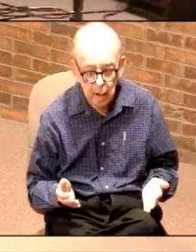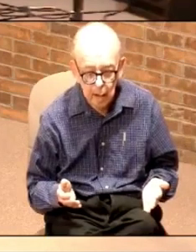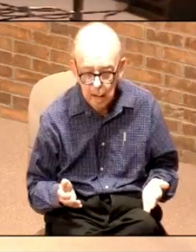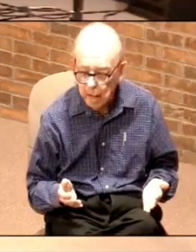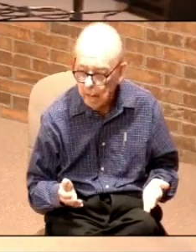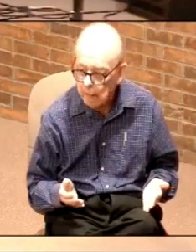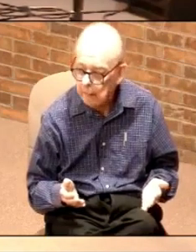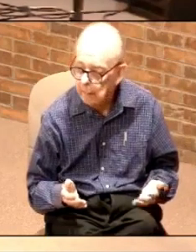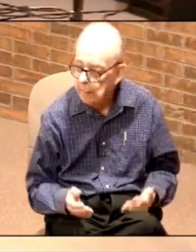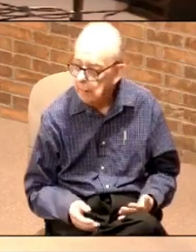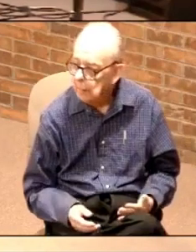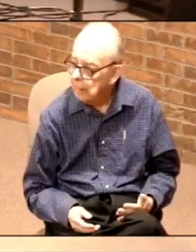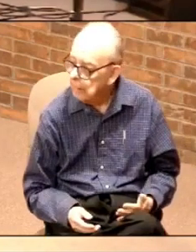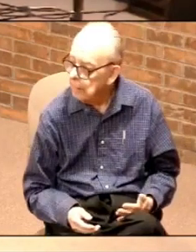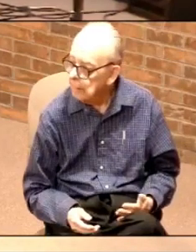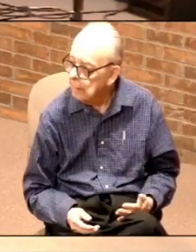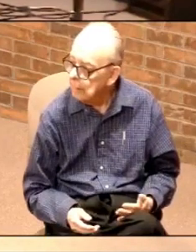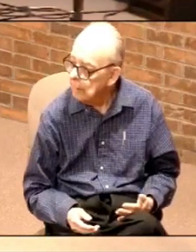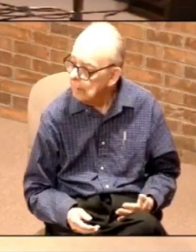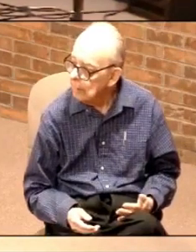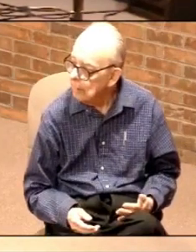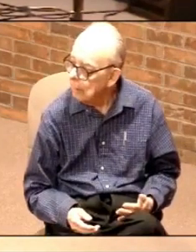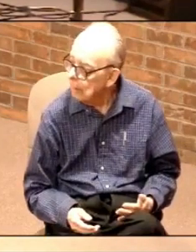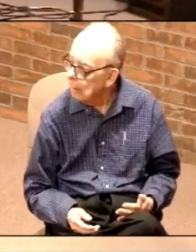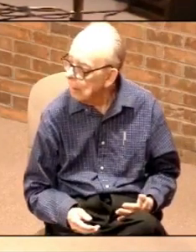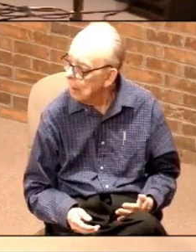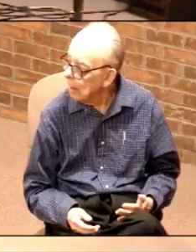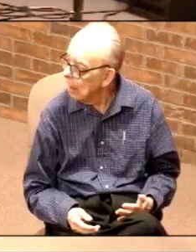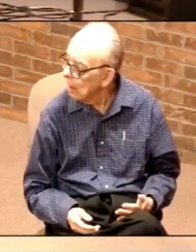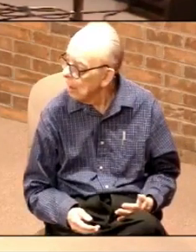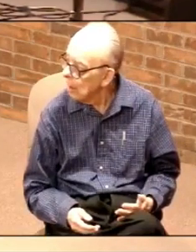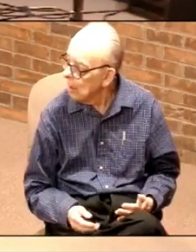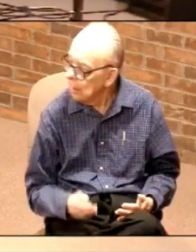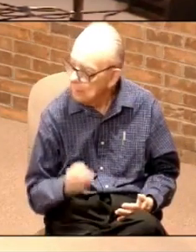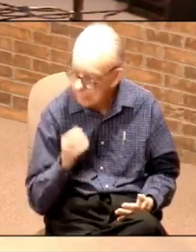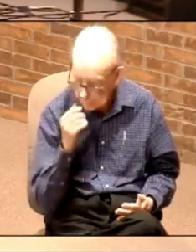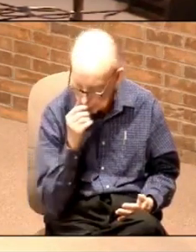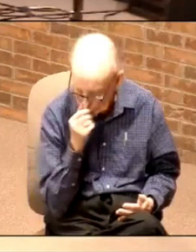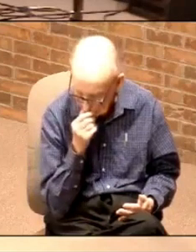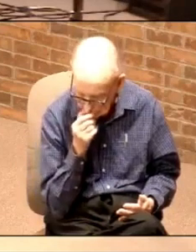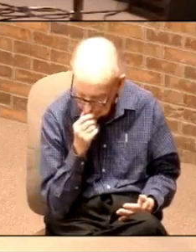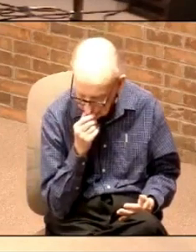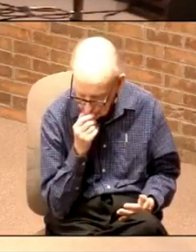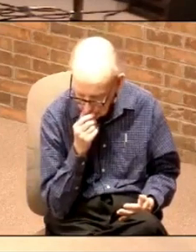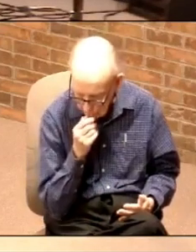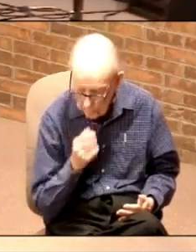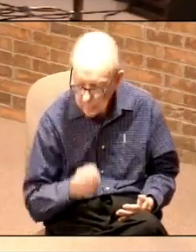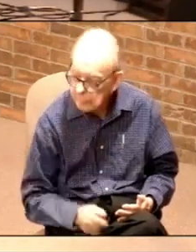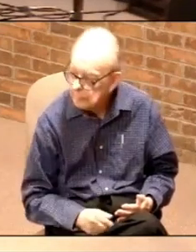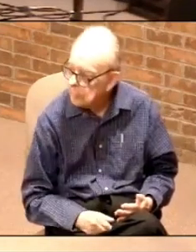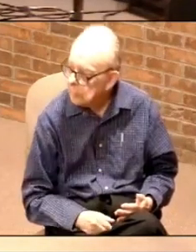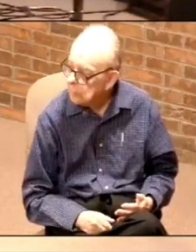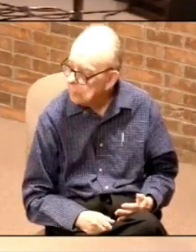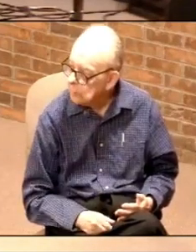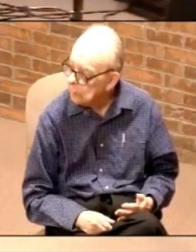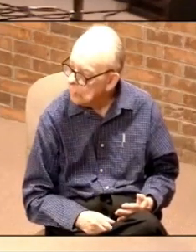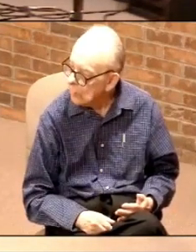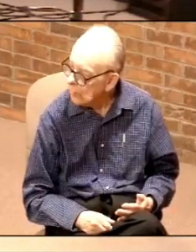might want to take her to the nursery, please. Yeah, somebody will go with you.